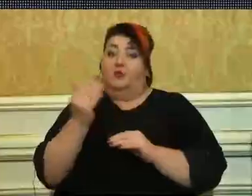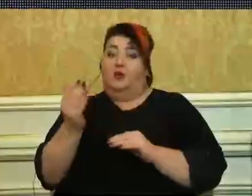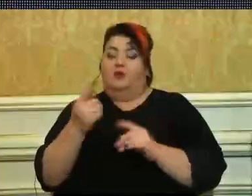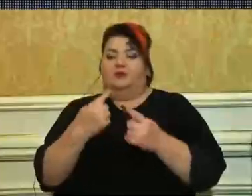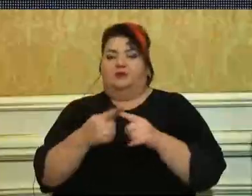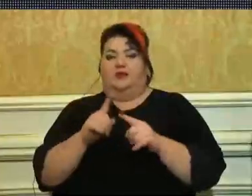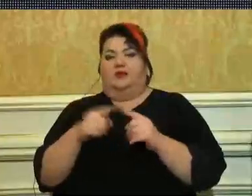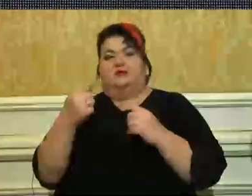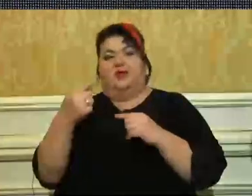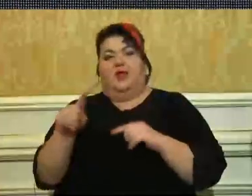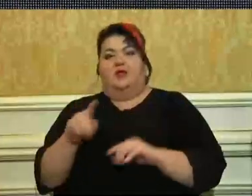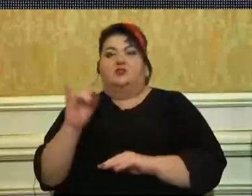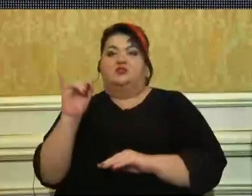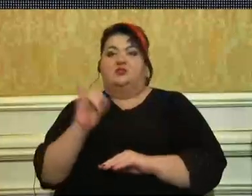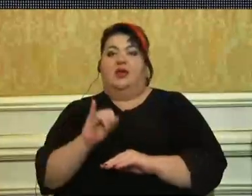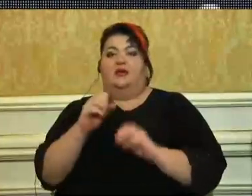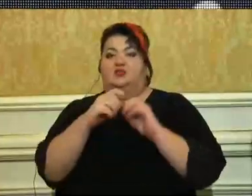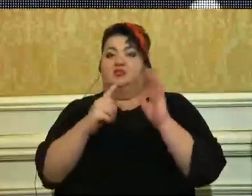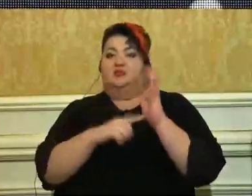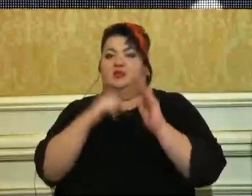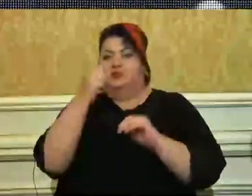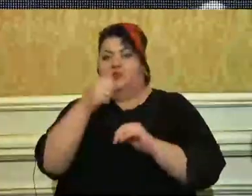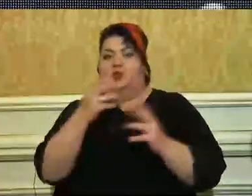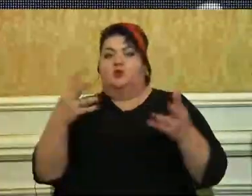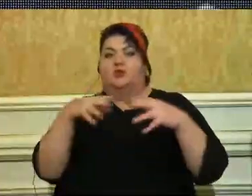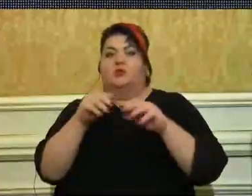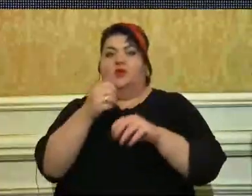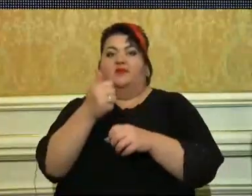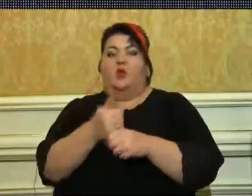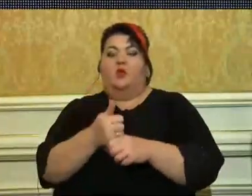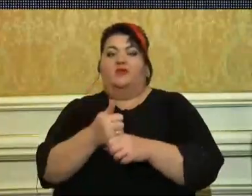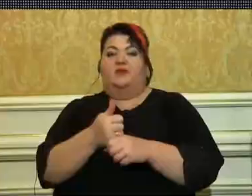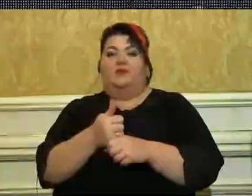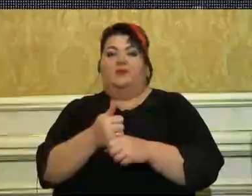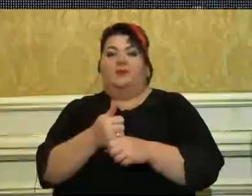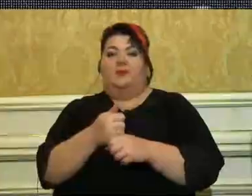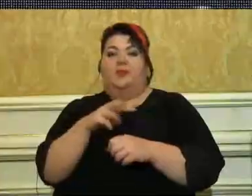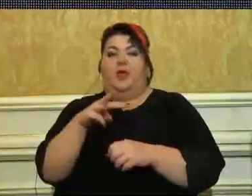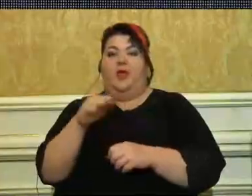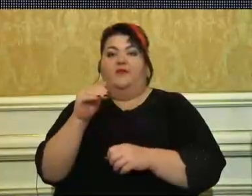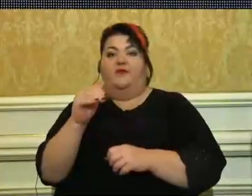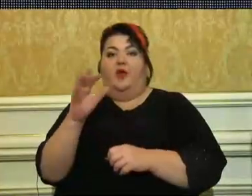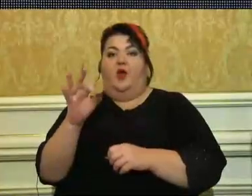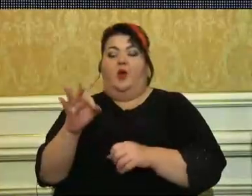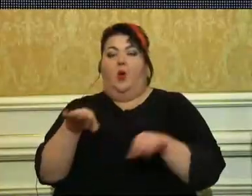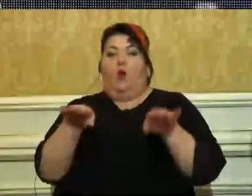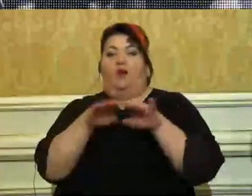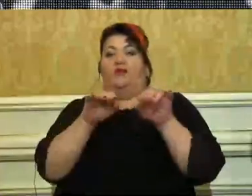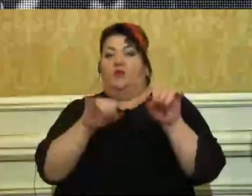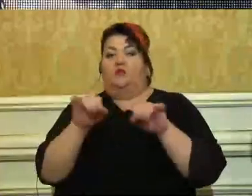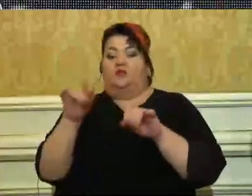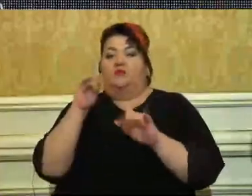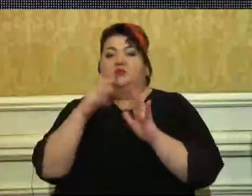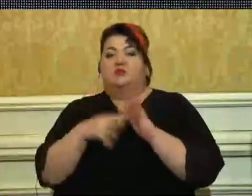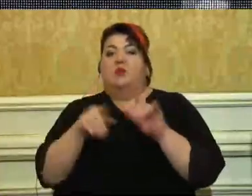but to implement the law, that's another half of the matter. And in 2016, the co-founder of the